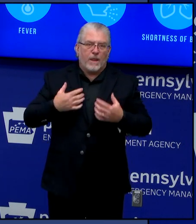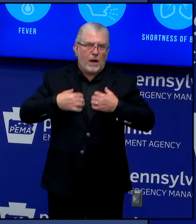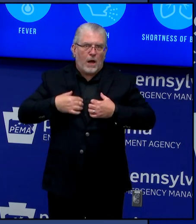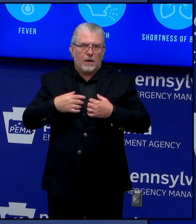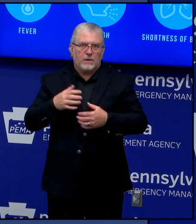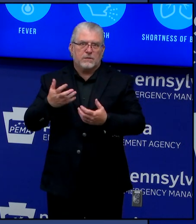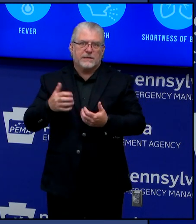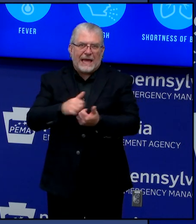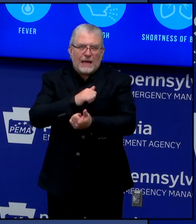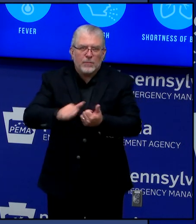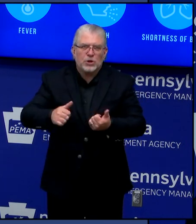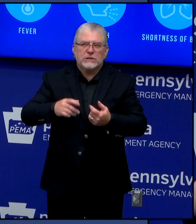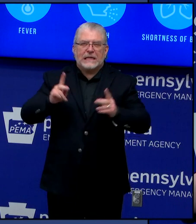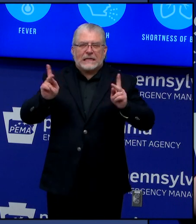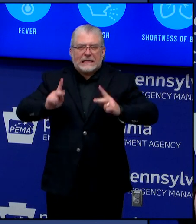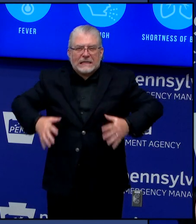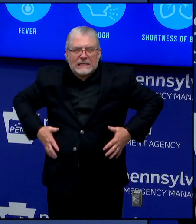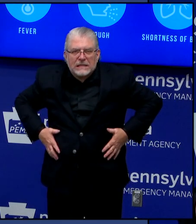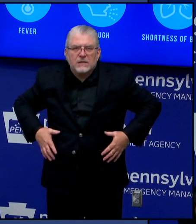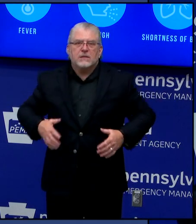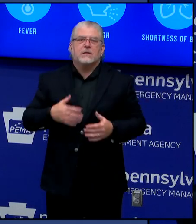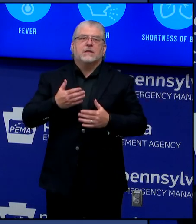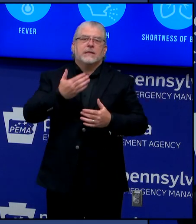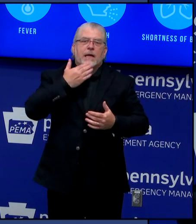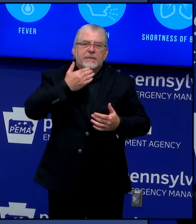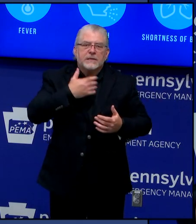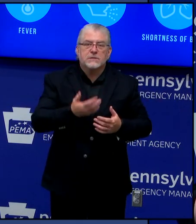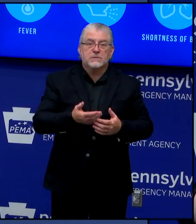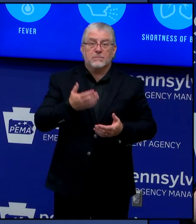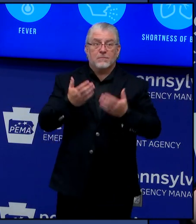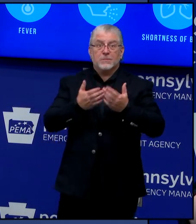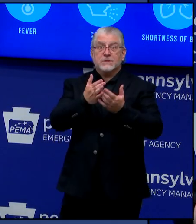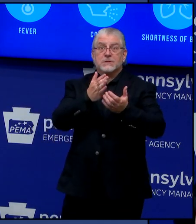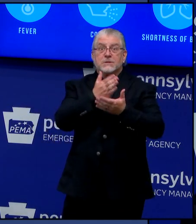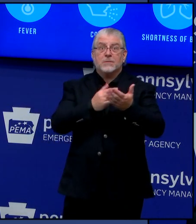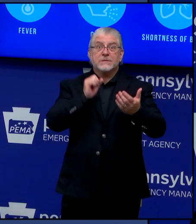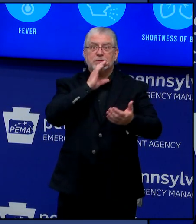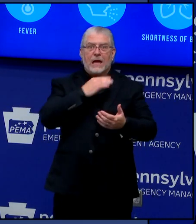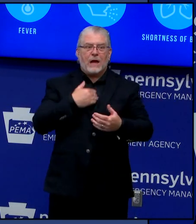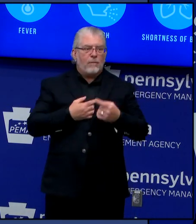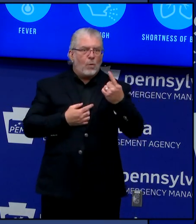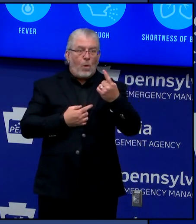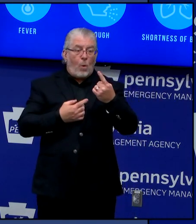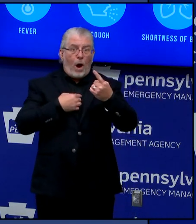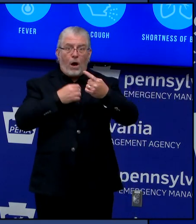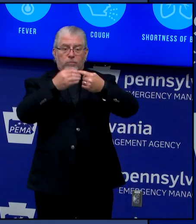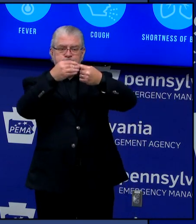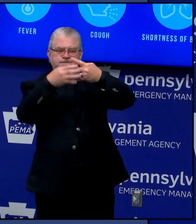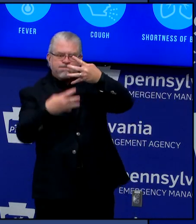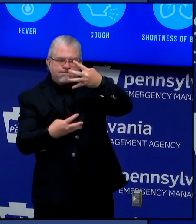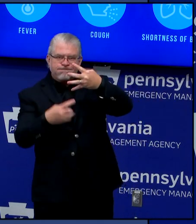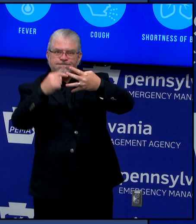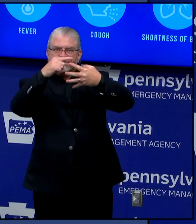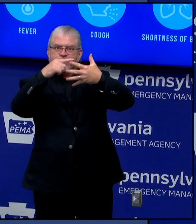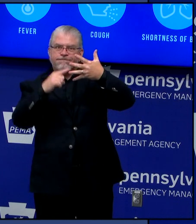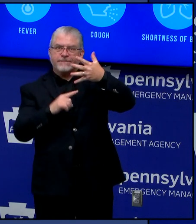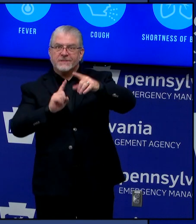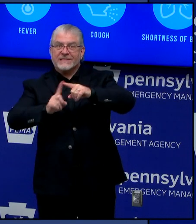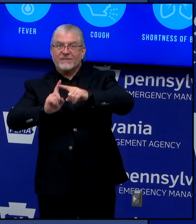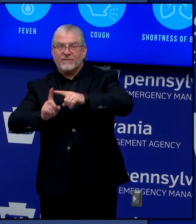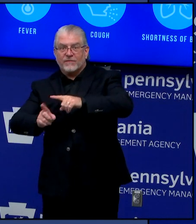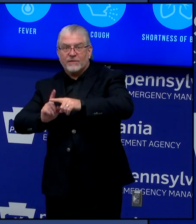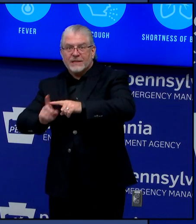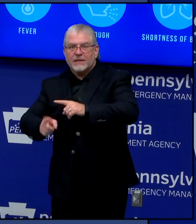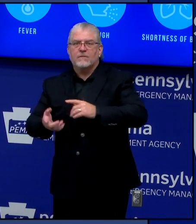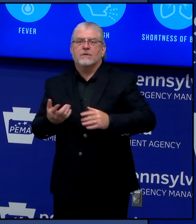Some seniors might have one of those conditions. It's not uncommon to have multiple of those conditions, and that forms the basis of the data that we shared with